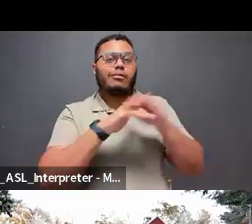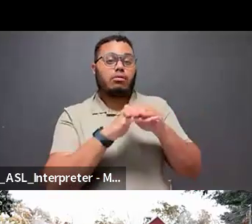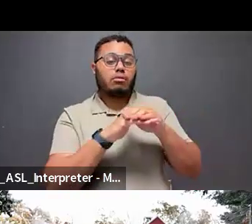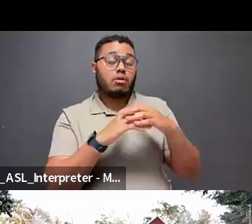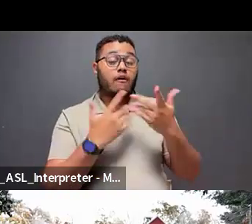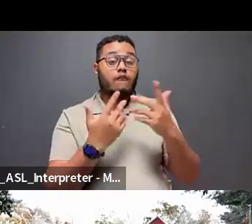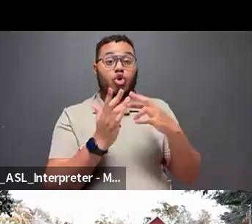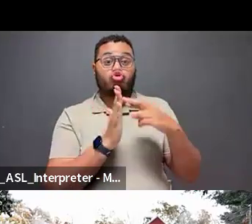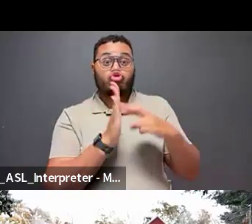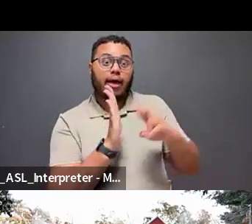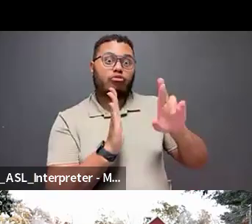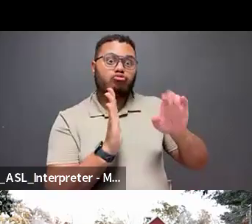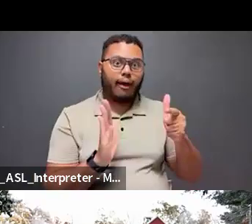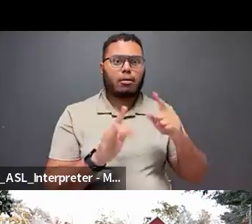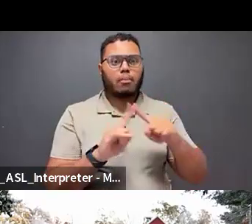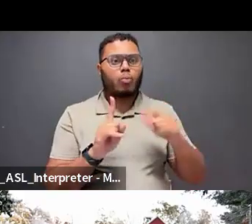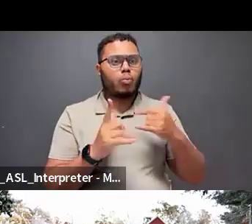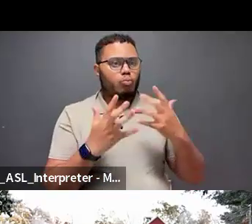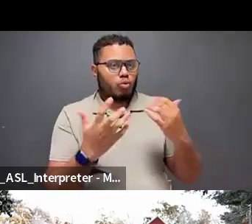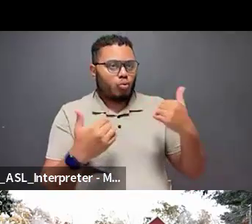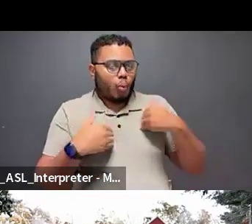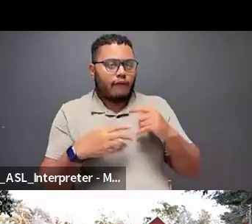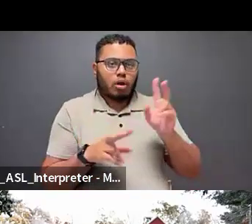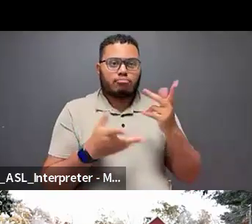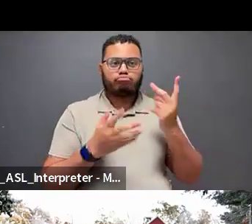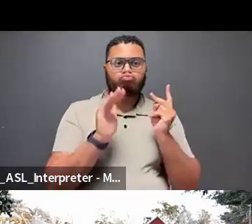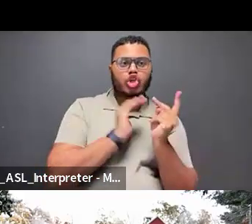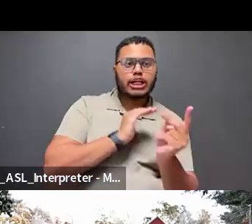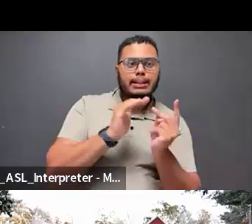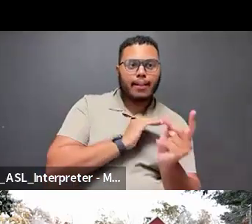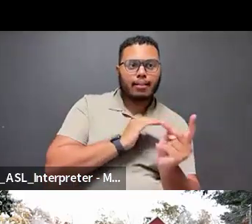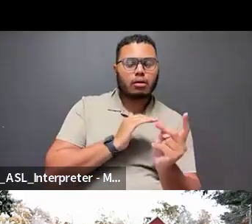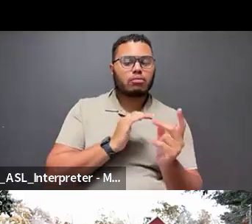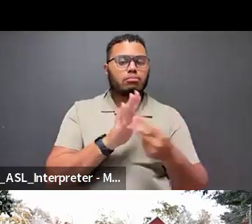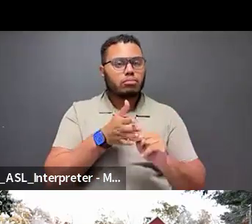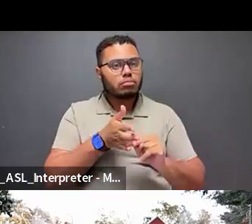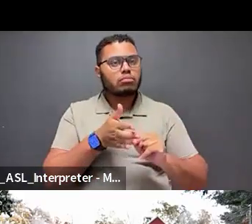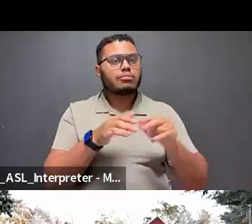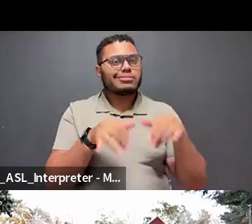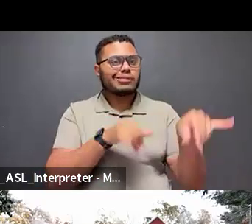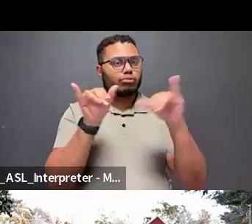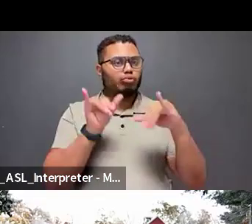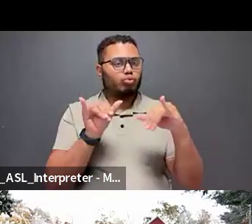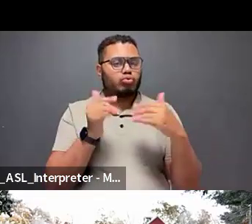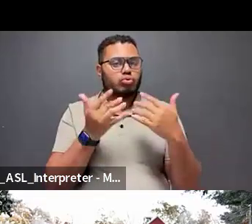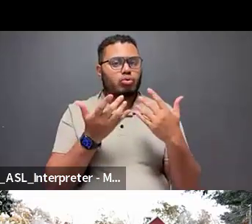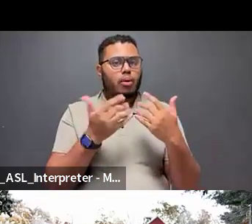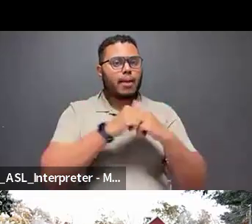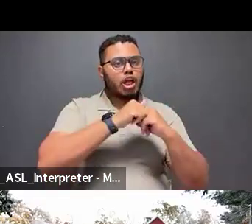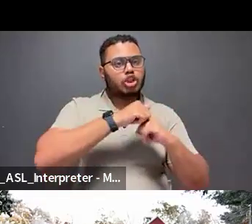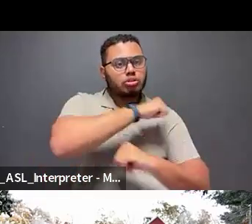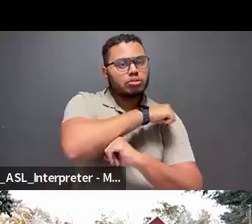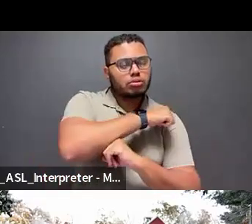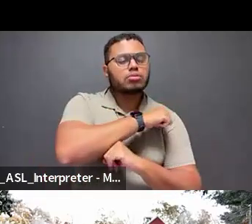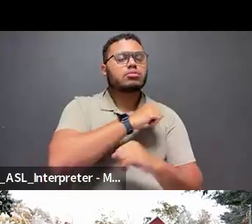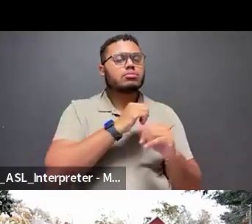the important thing is to have predictability. So the standards are, I guess, the base of the standards